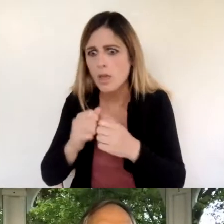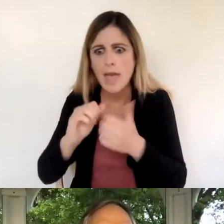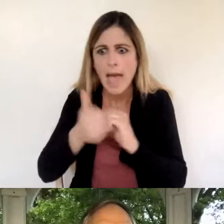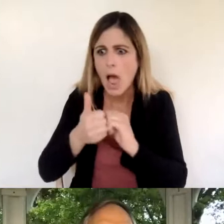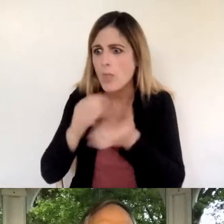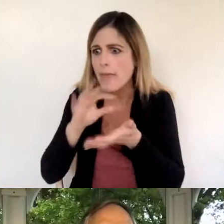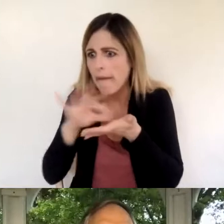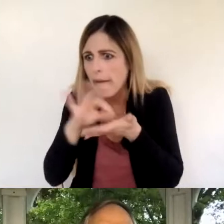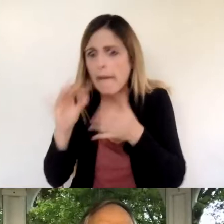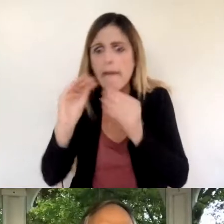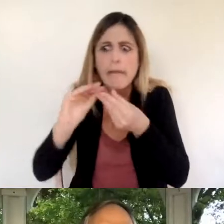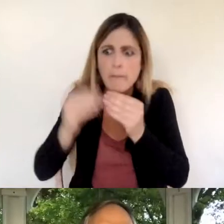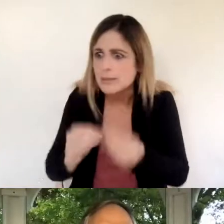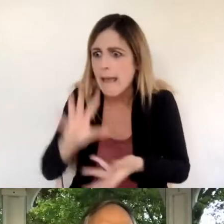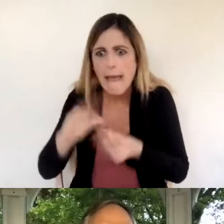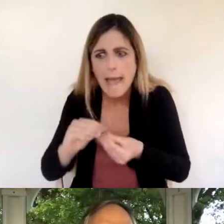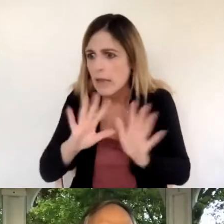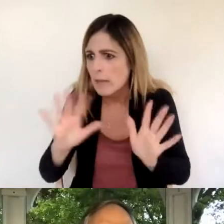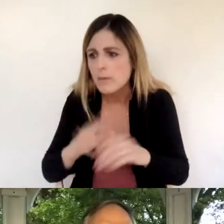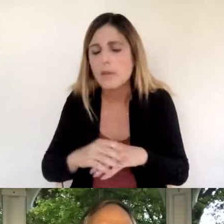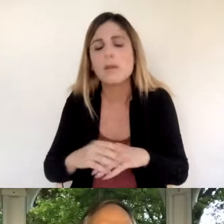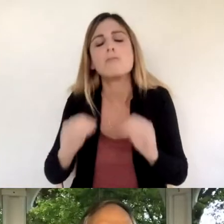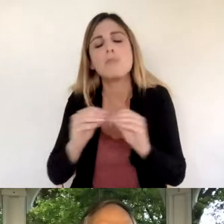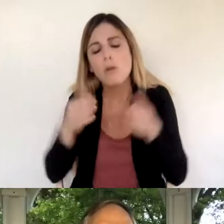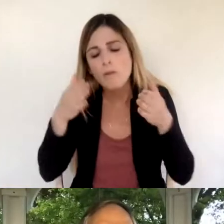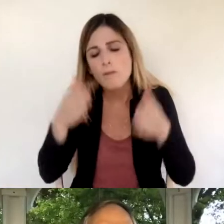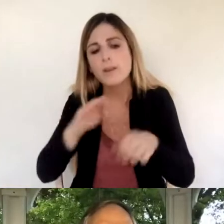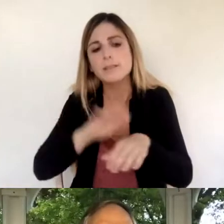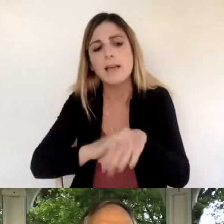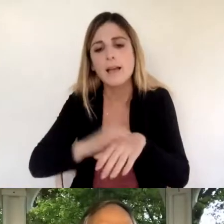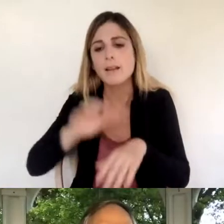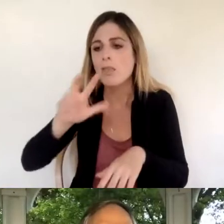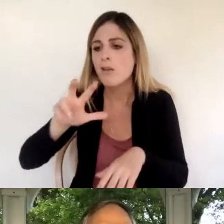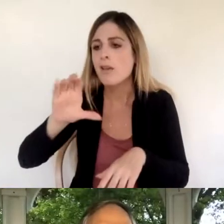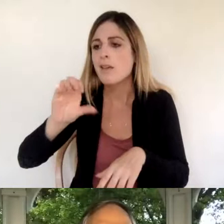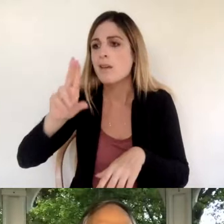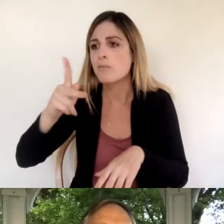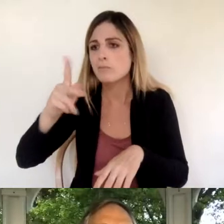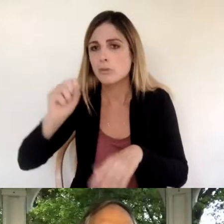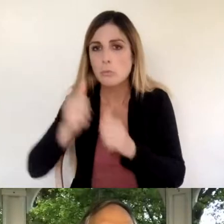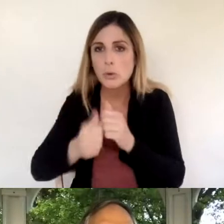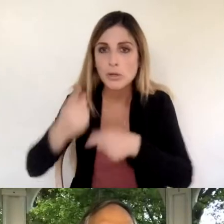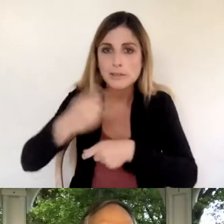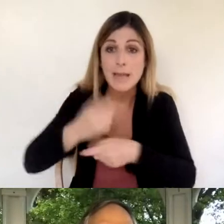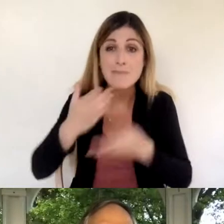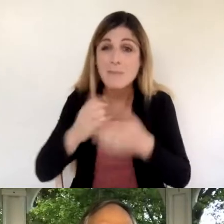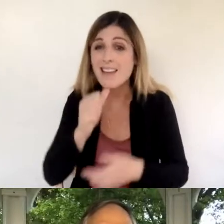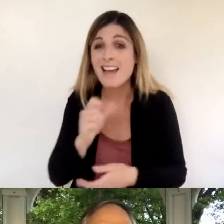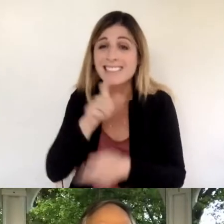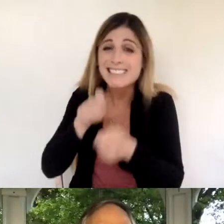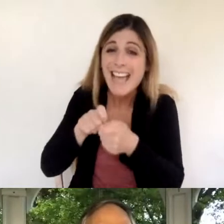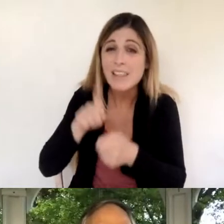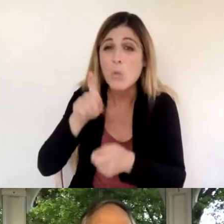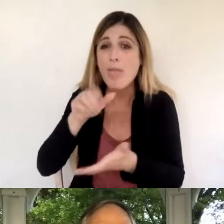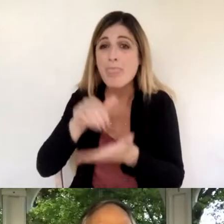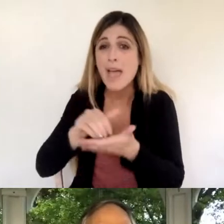tracking your nutrient intake, don't worry what that looks like, because it might not be 1,000 milligrams, but you're probably still getting enough because these are